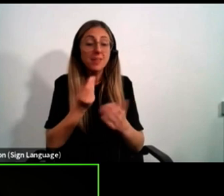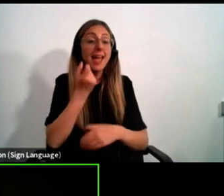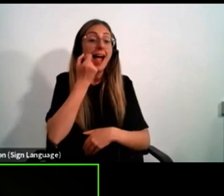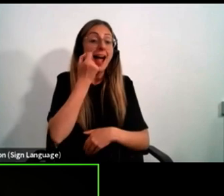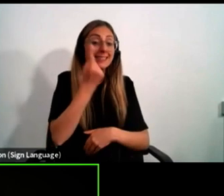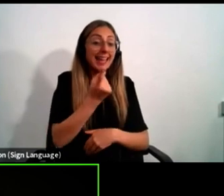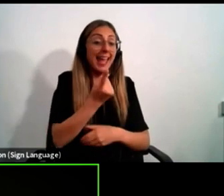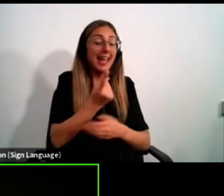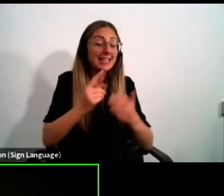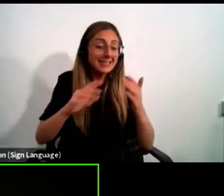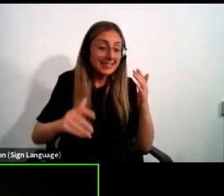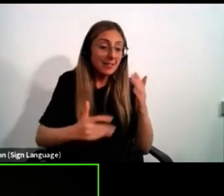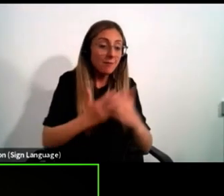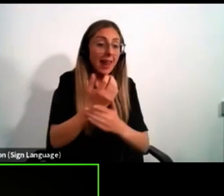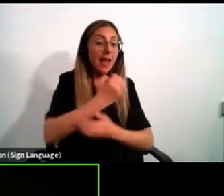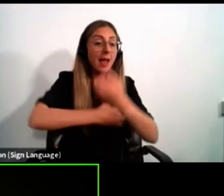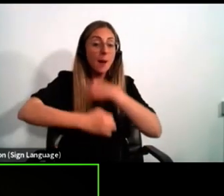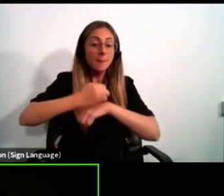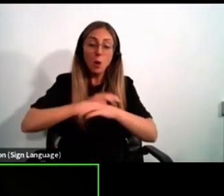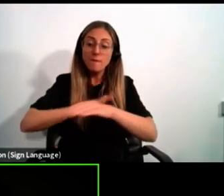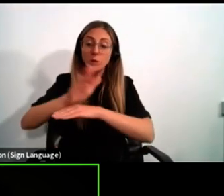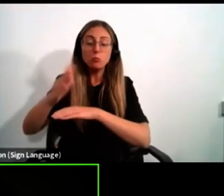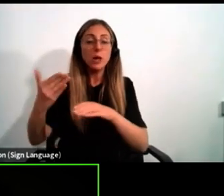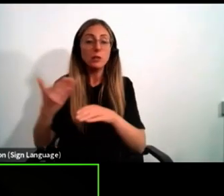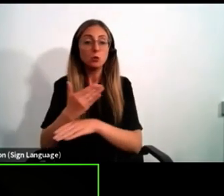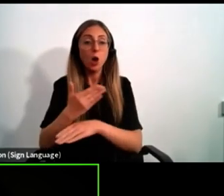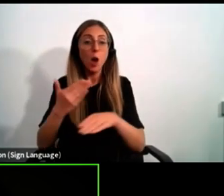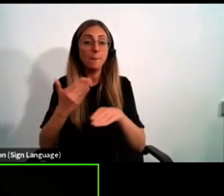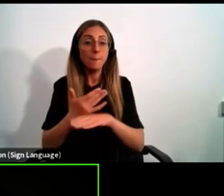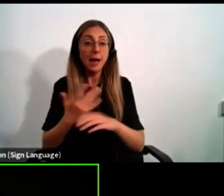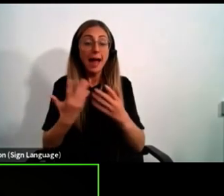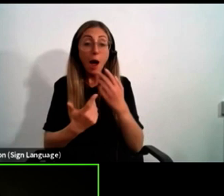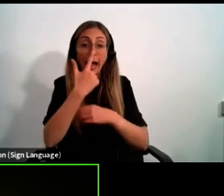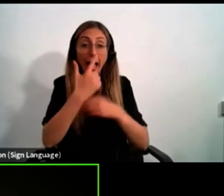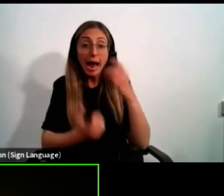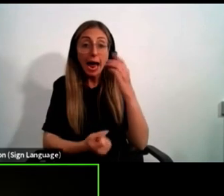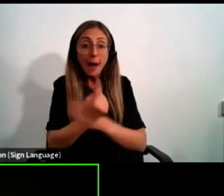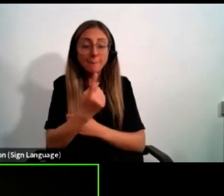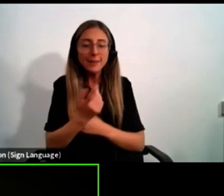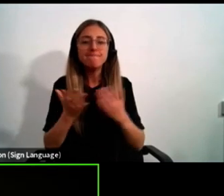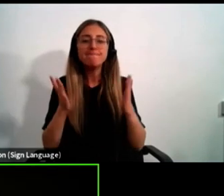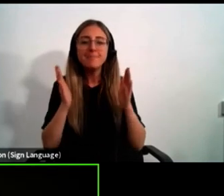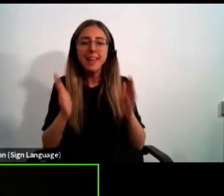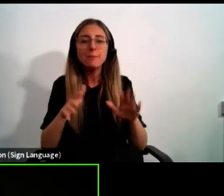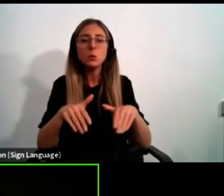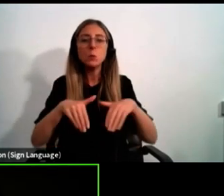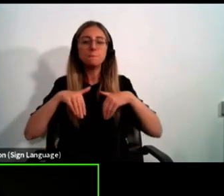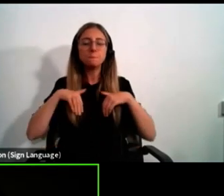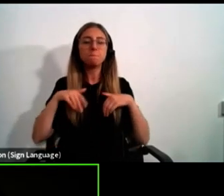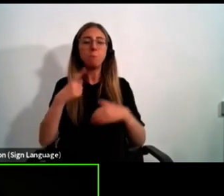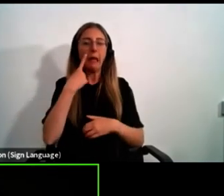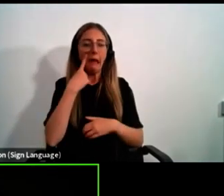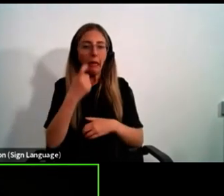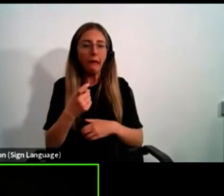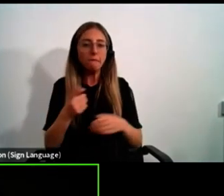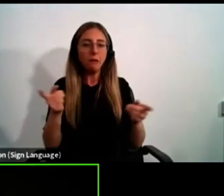business enterprise and create jobs. But for this to happen, there's something which we have to look at very carefully, is